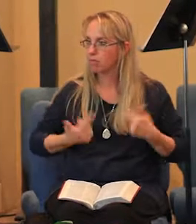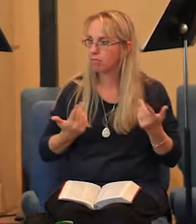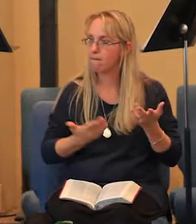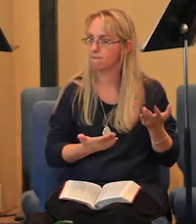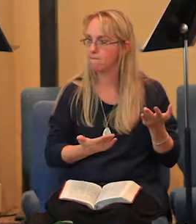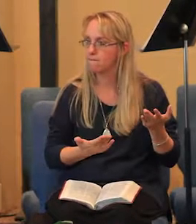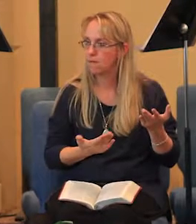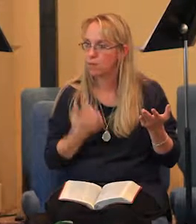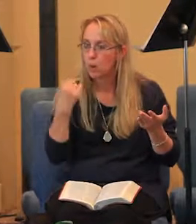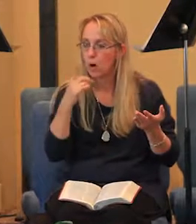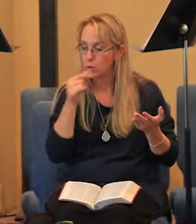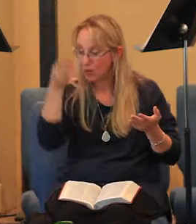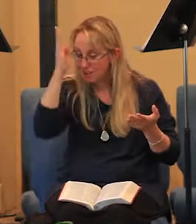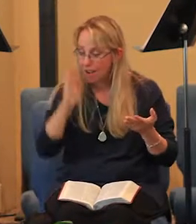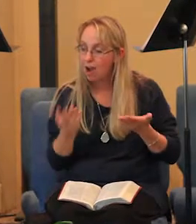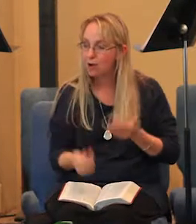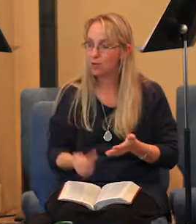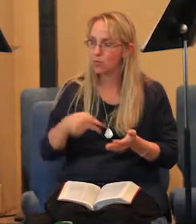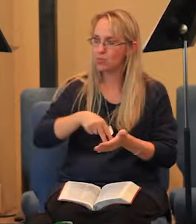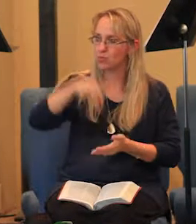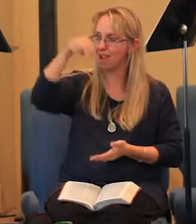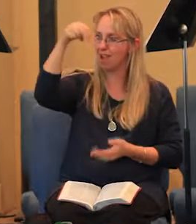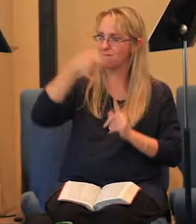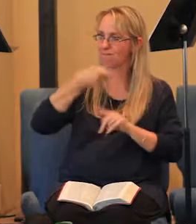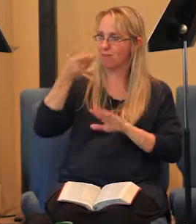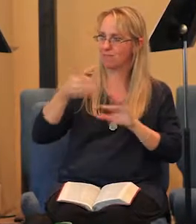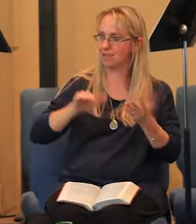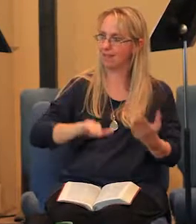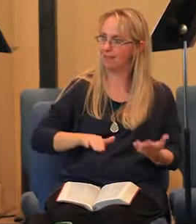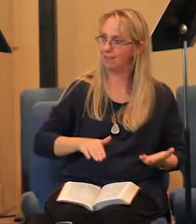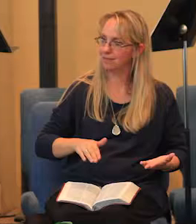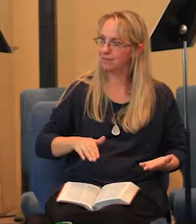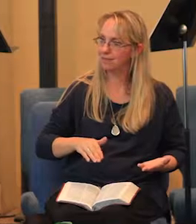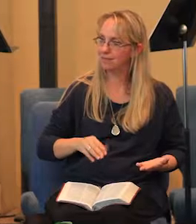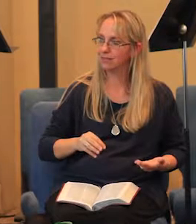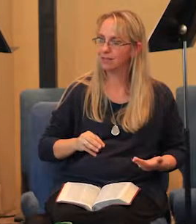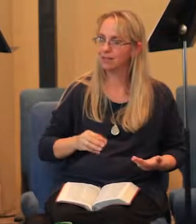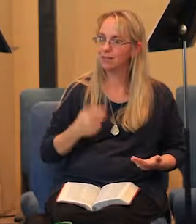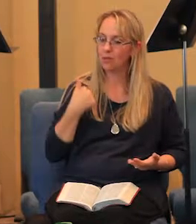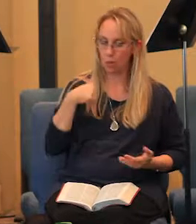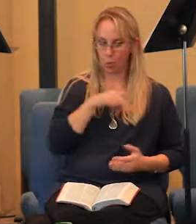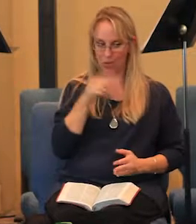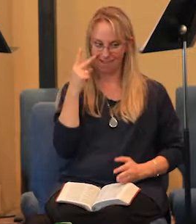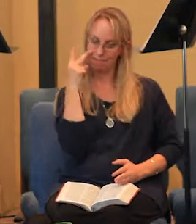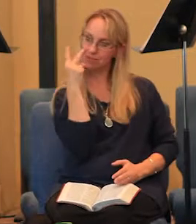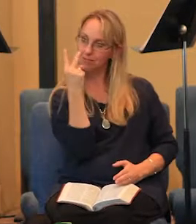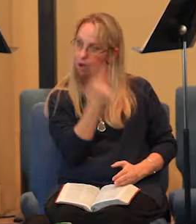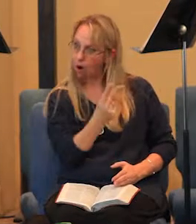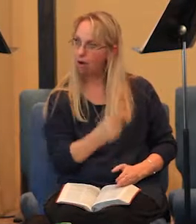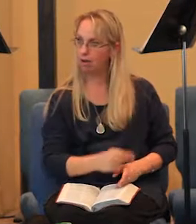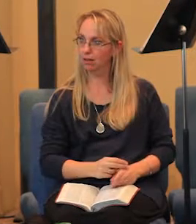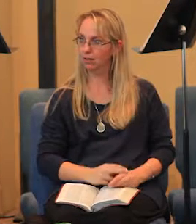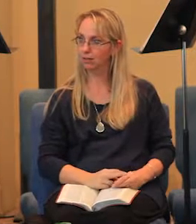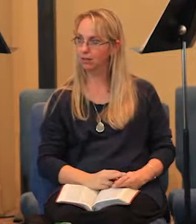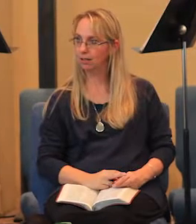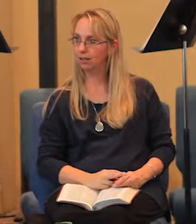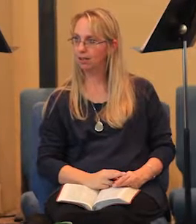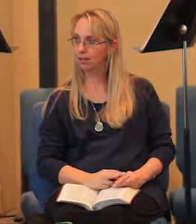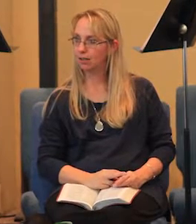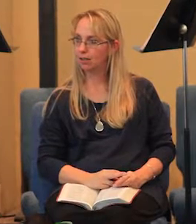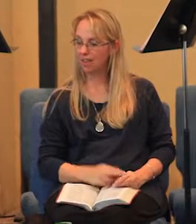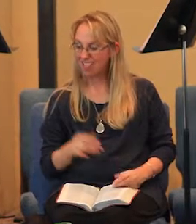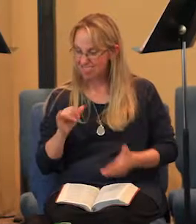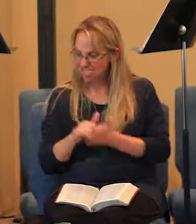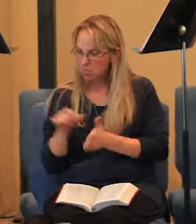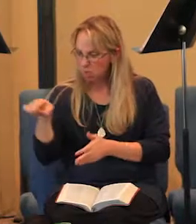life, the one whom God raised from the dead, a fact to which we were witnesses. So guys, this